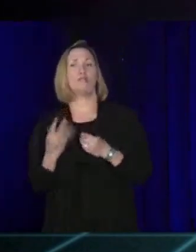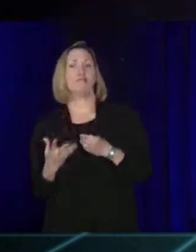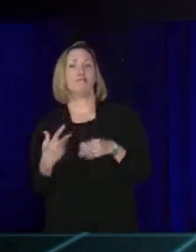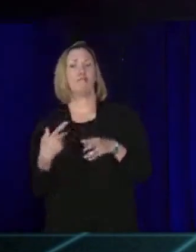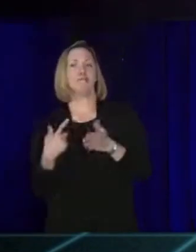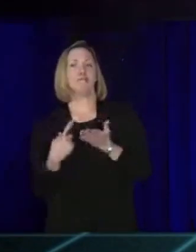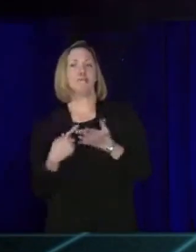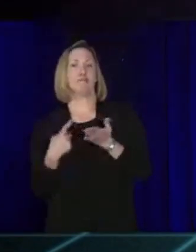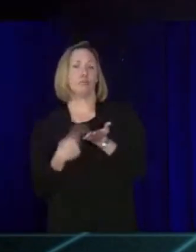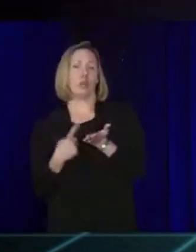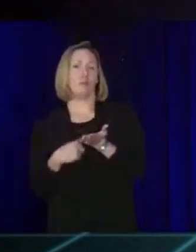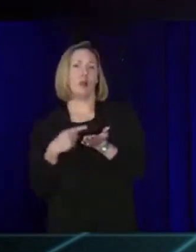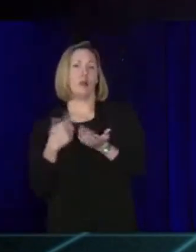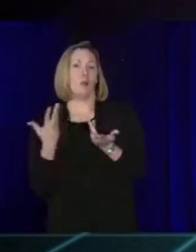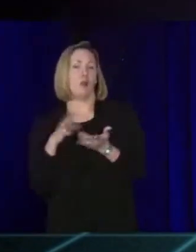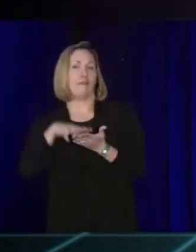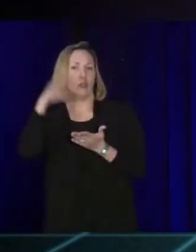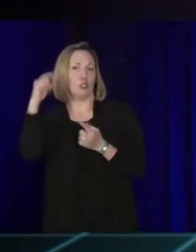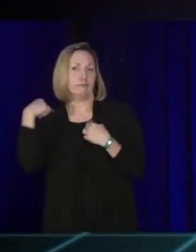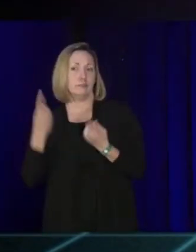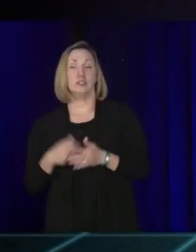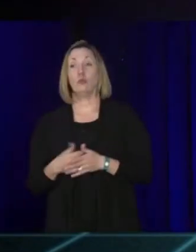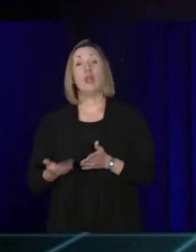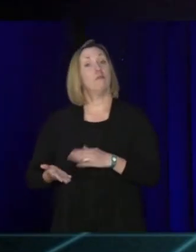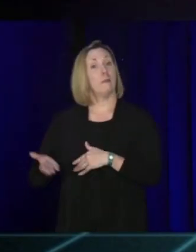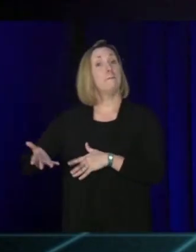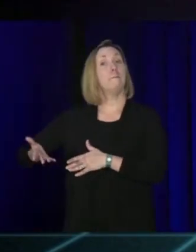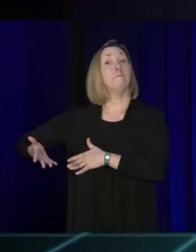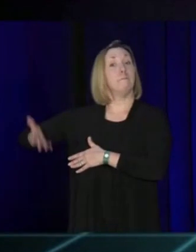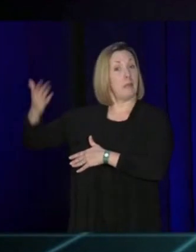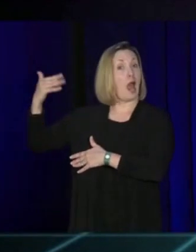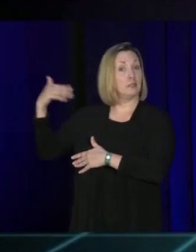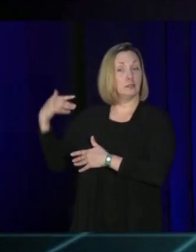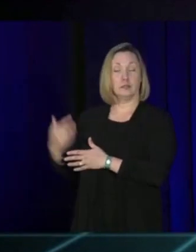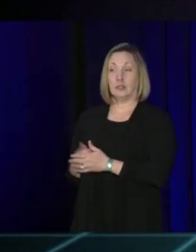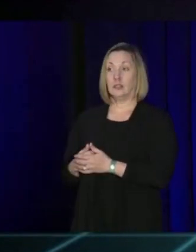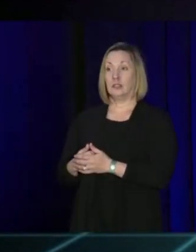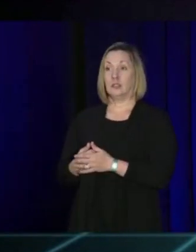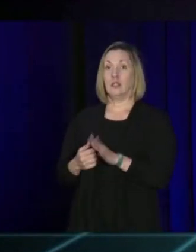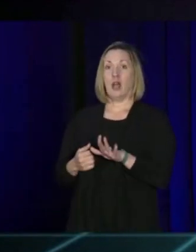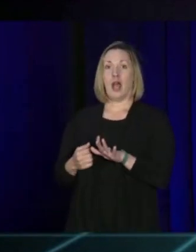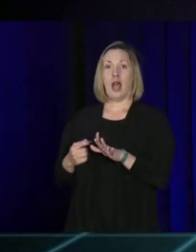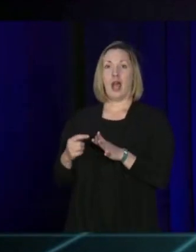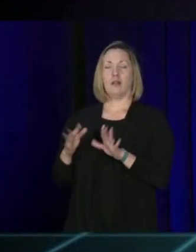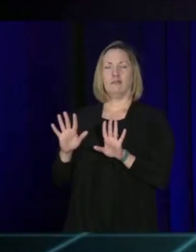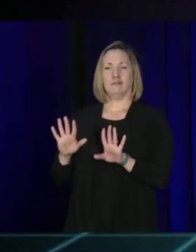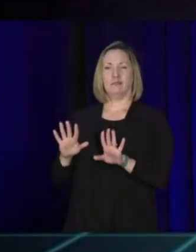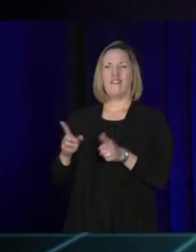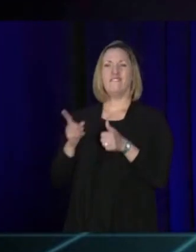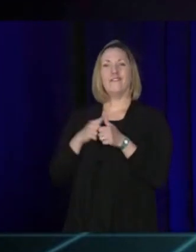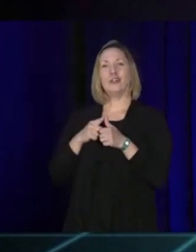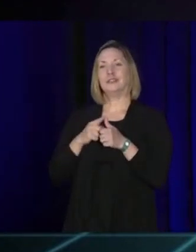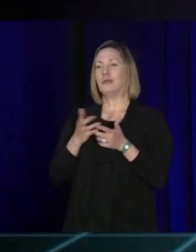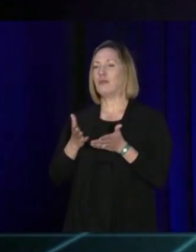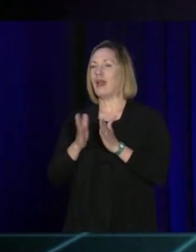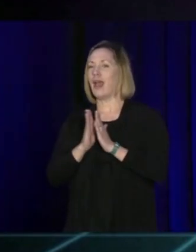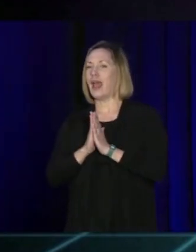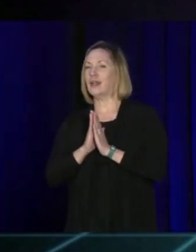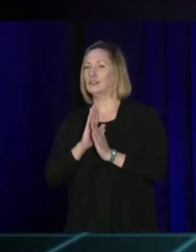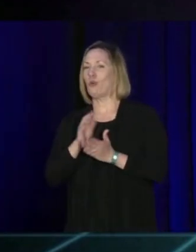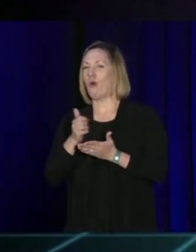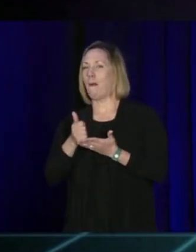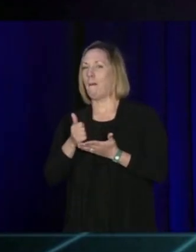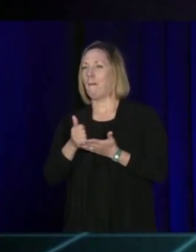So yeah, the past. And I want to reverse things a bit, so I'm gonna ask your help. What were